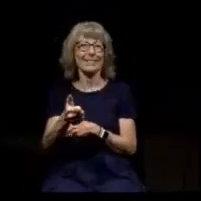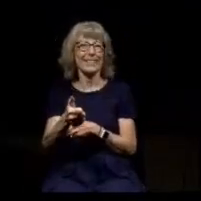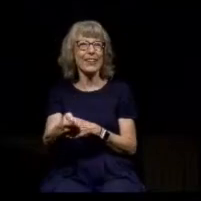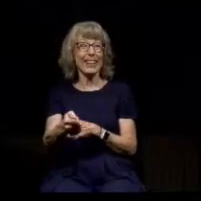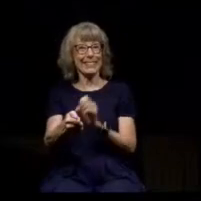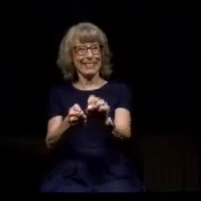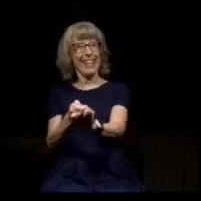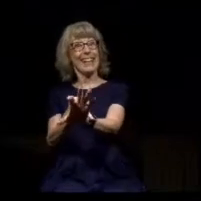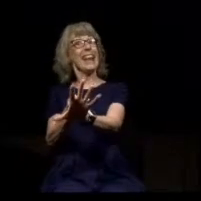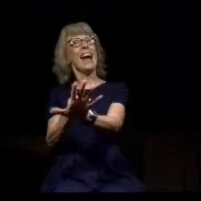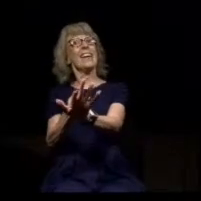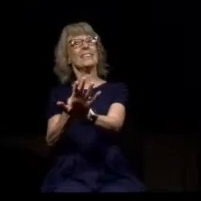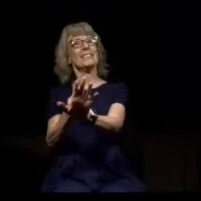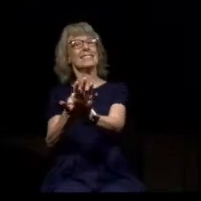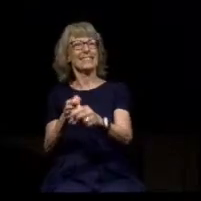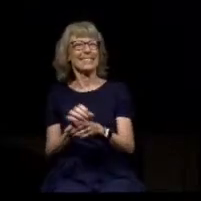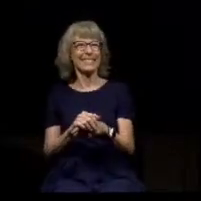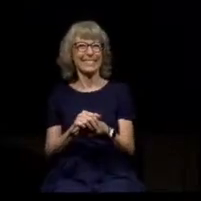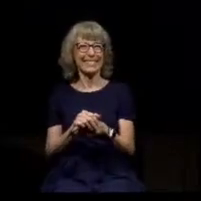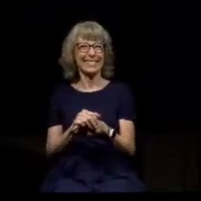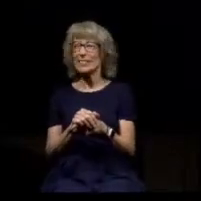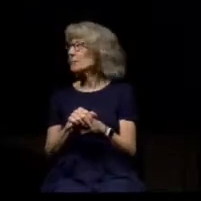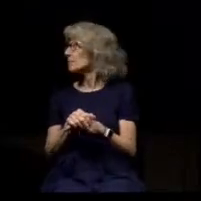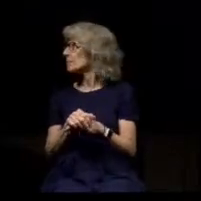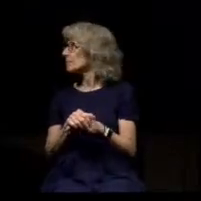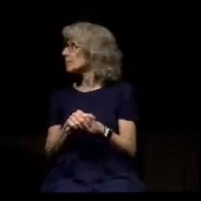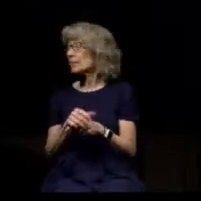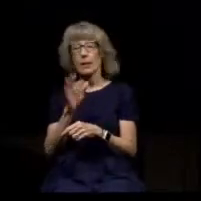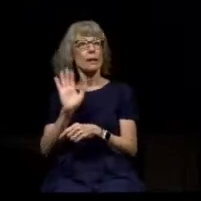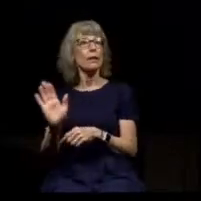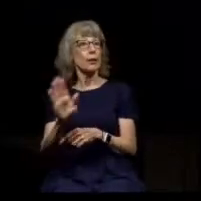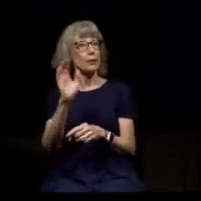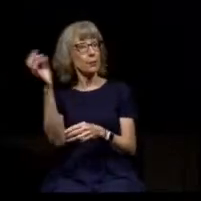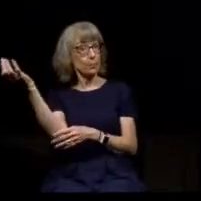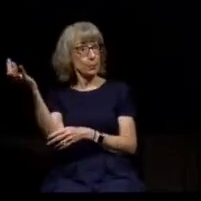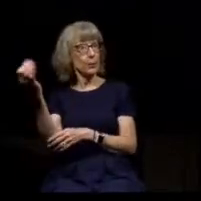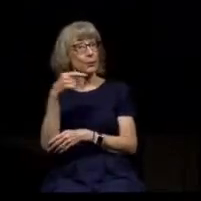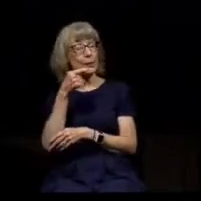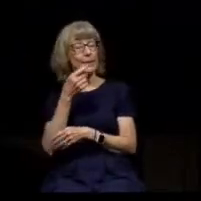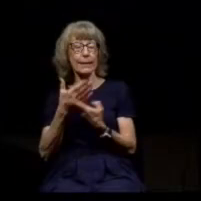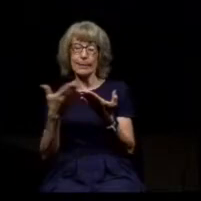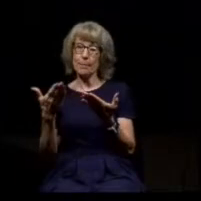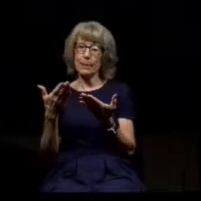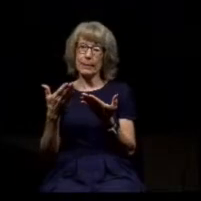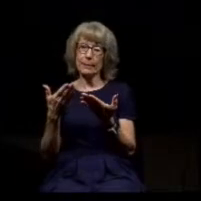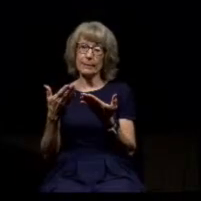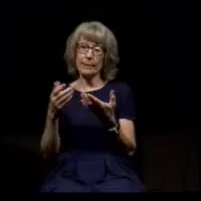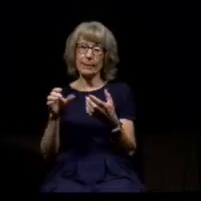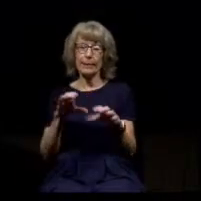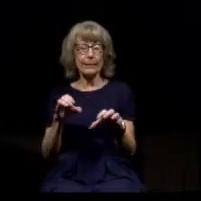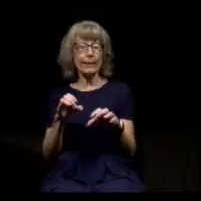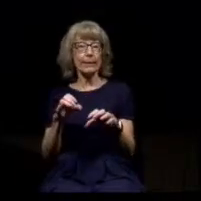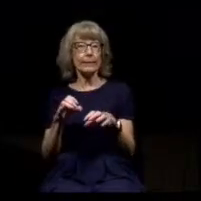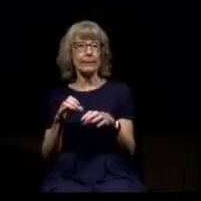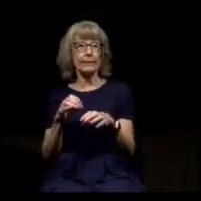So there, I told you. I said it earlier, your preacher's going to say something really dumb at some point. I didn't know it was going to be 60 seconds